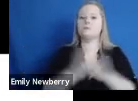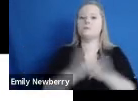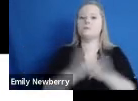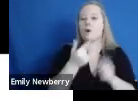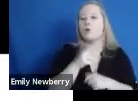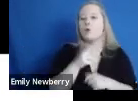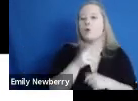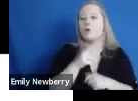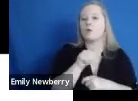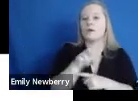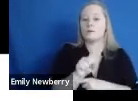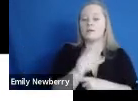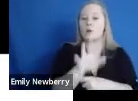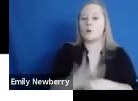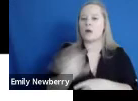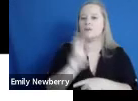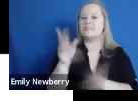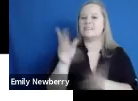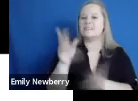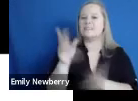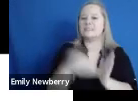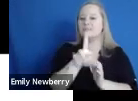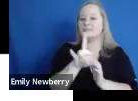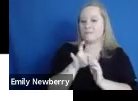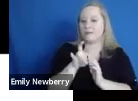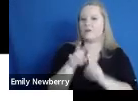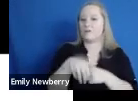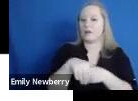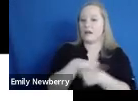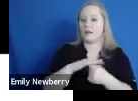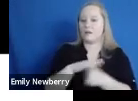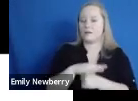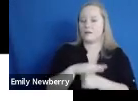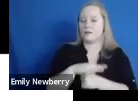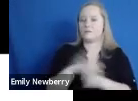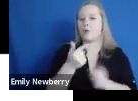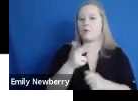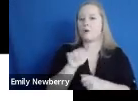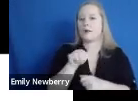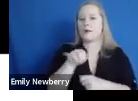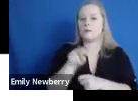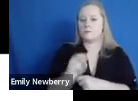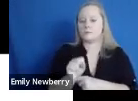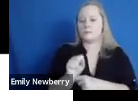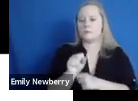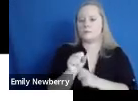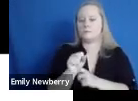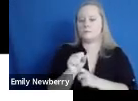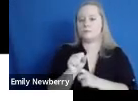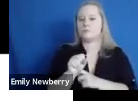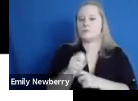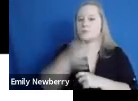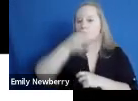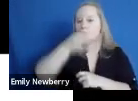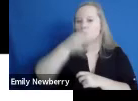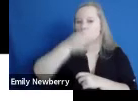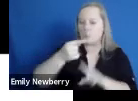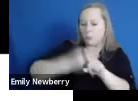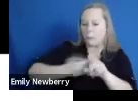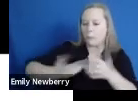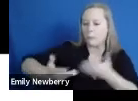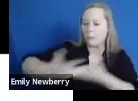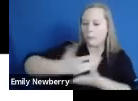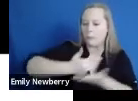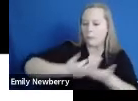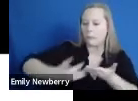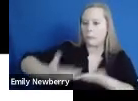to 6,700 acres of small grains. We're getting ready to be harvesting in the next month. We'll be harvesting